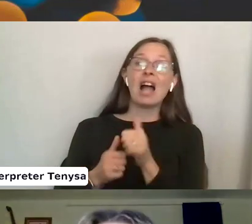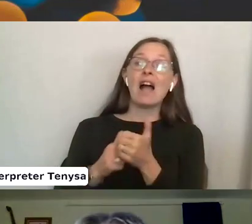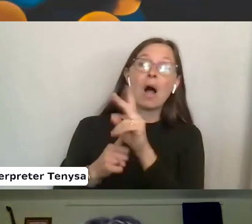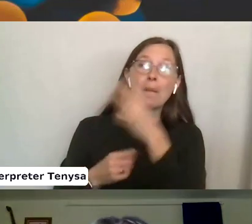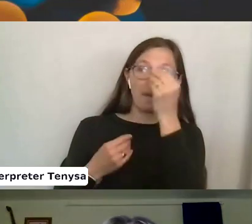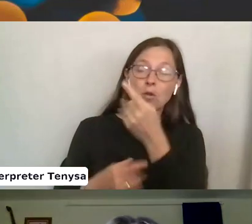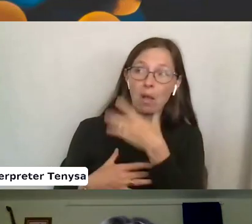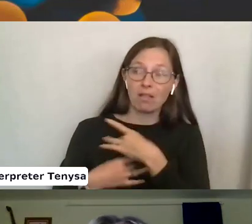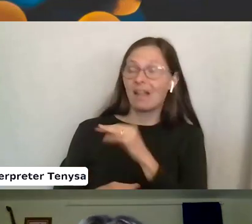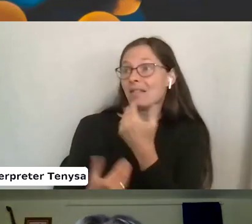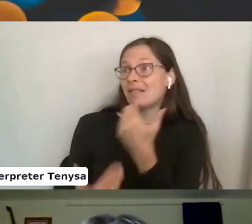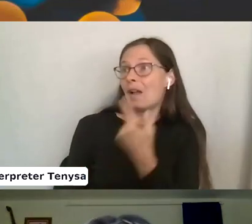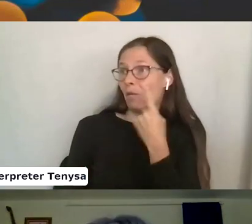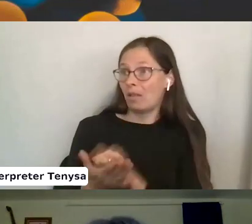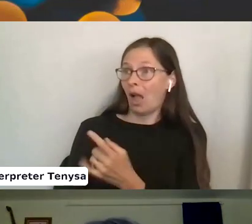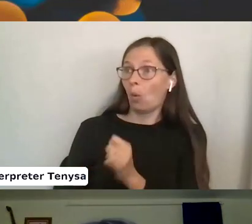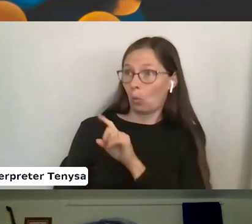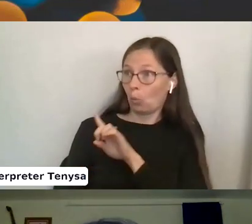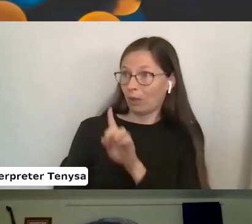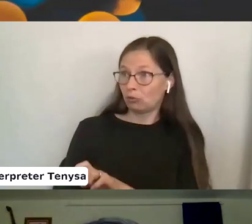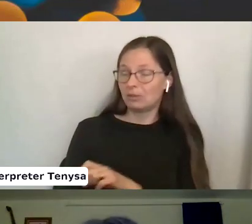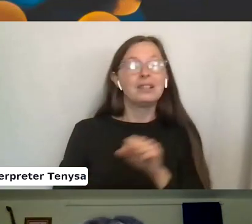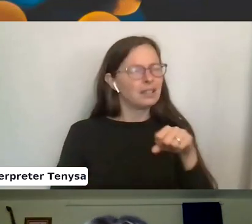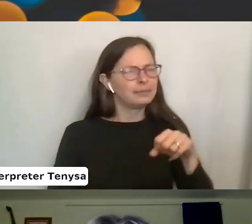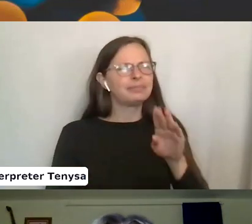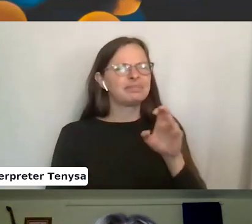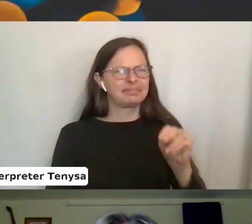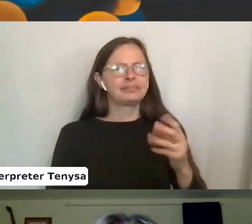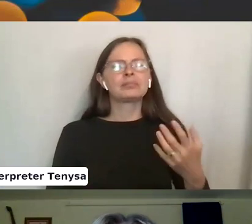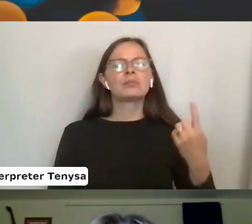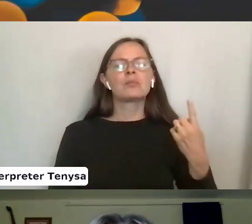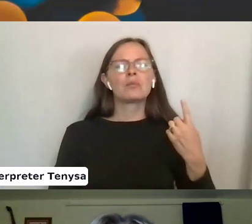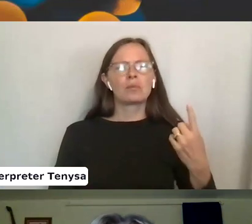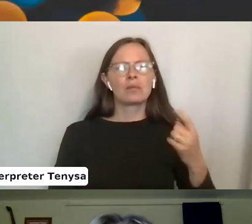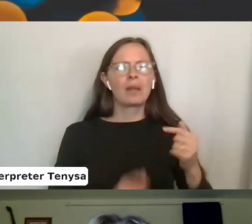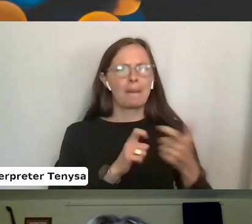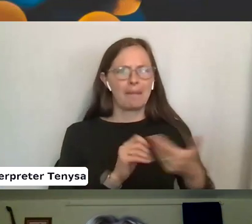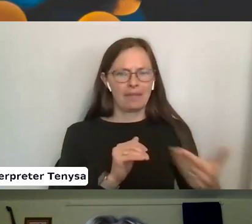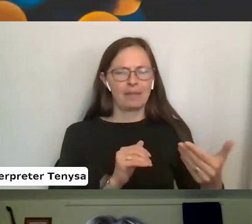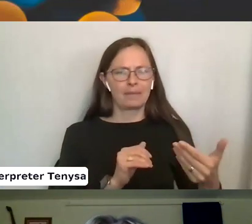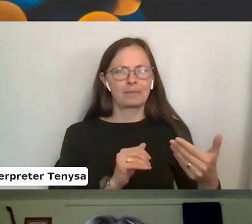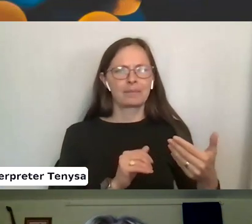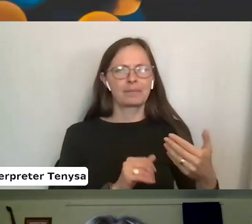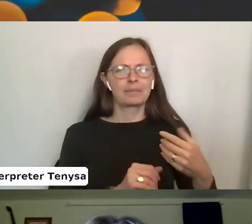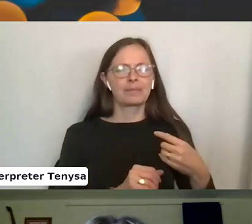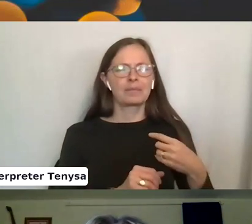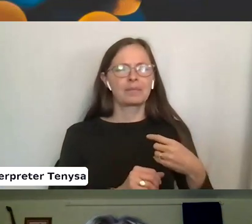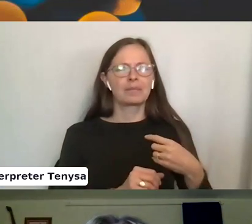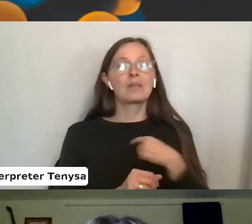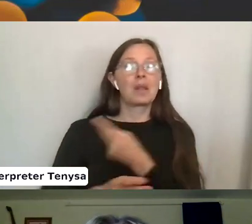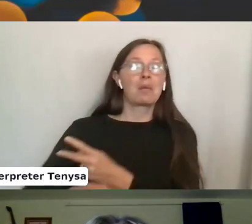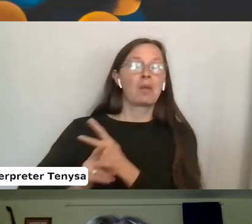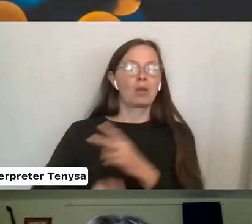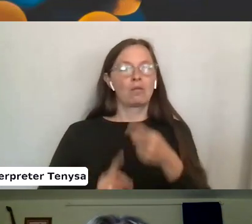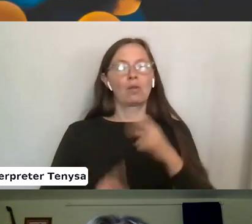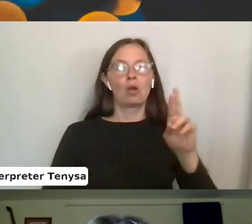thank you for that question. Yeah, so one of the big things, I took a page from Roy's book. I have